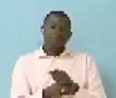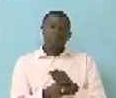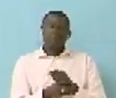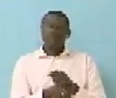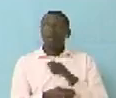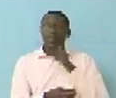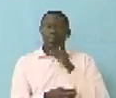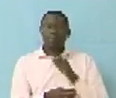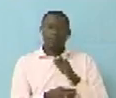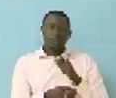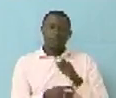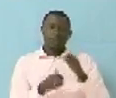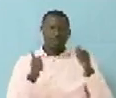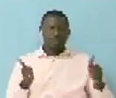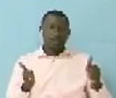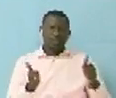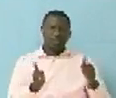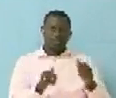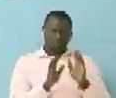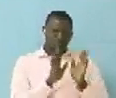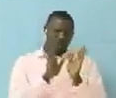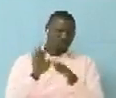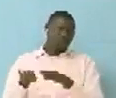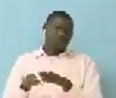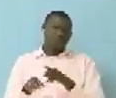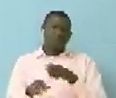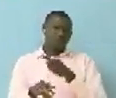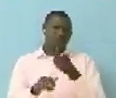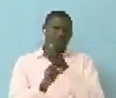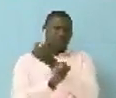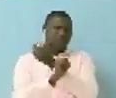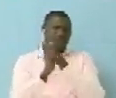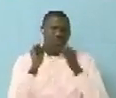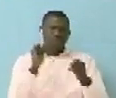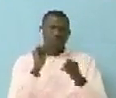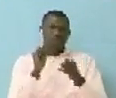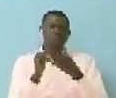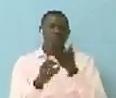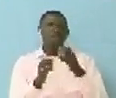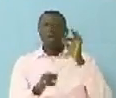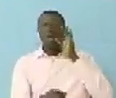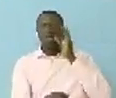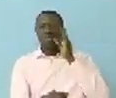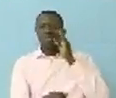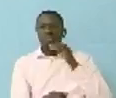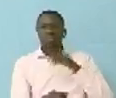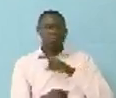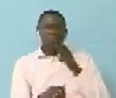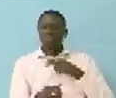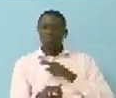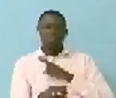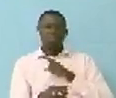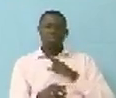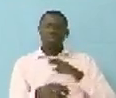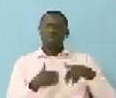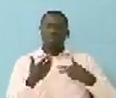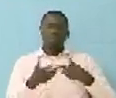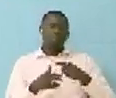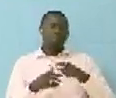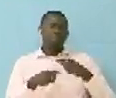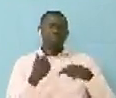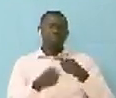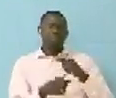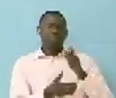leave it as one of those situations where the question or the answer is so uncomfortable for the